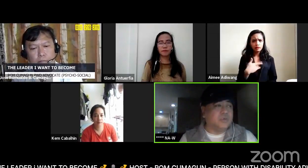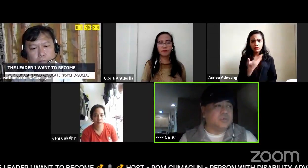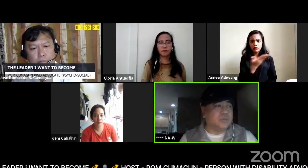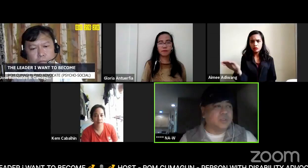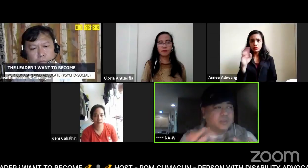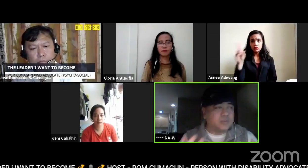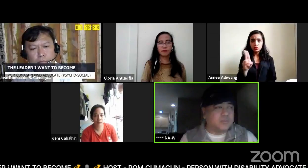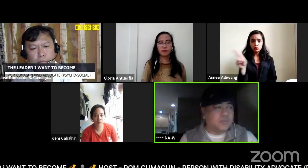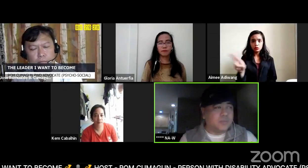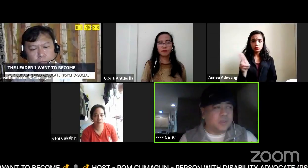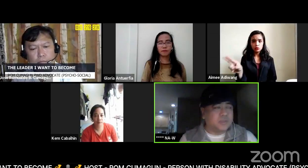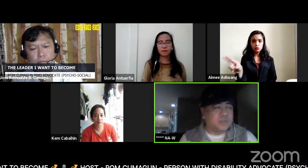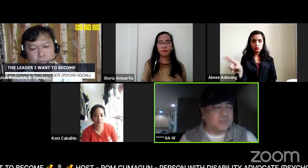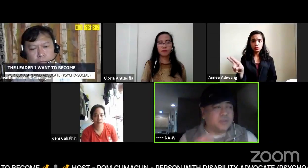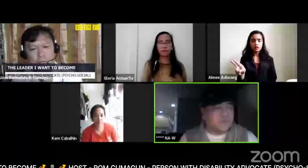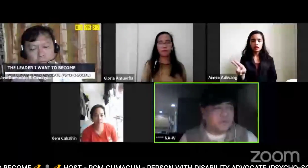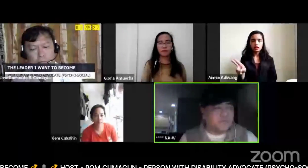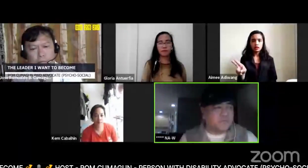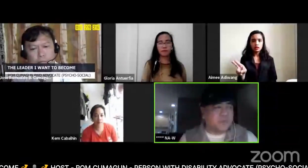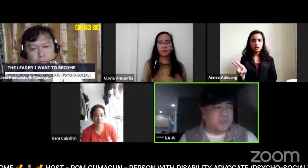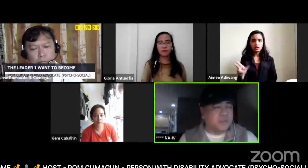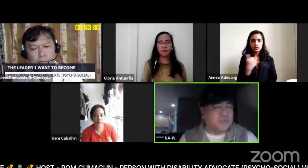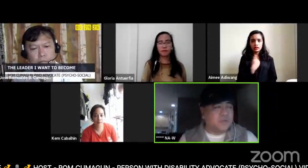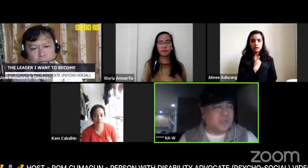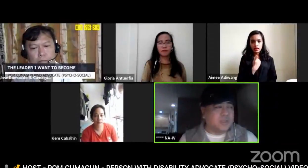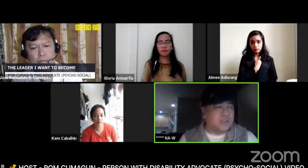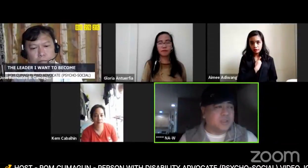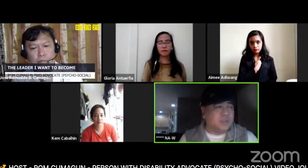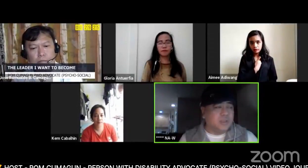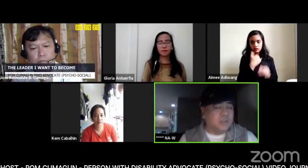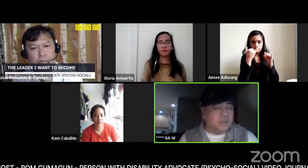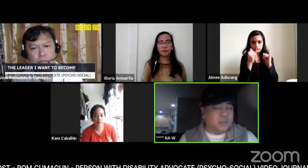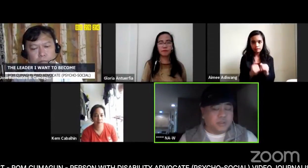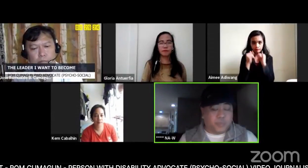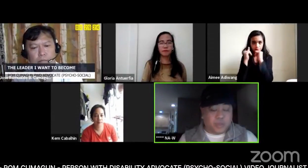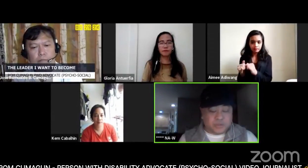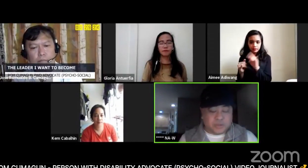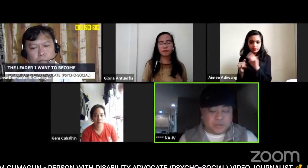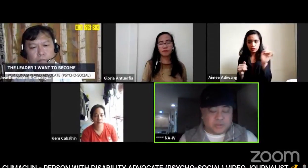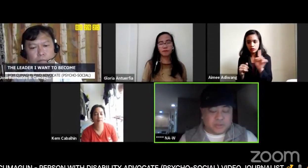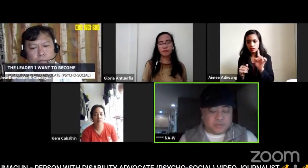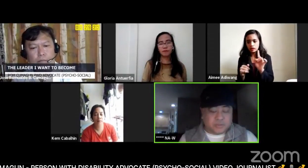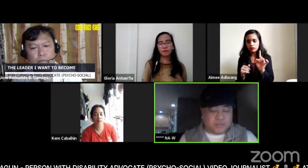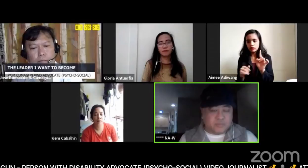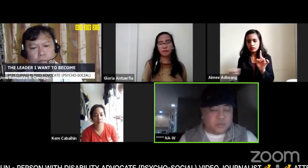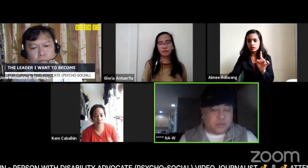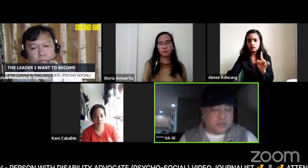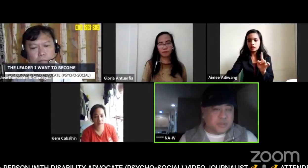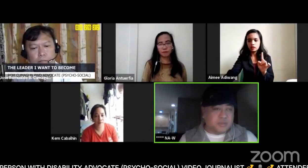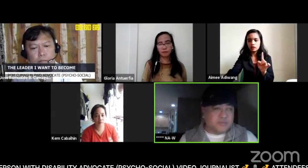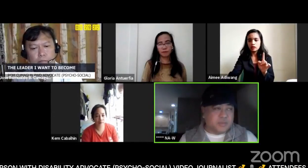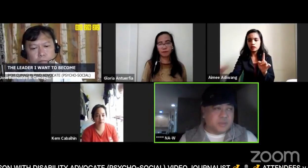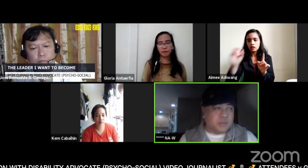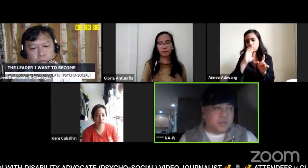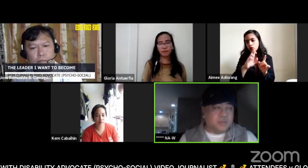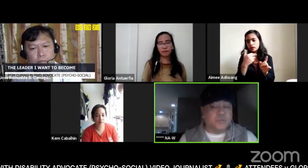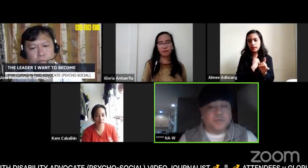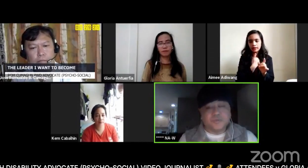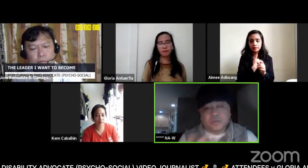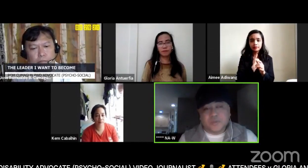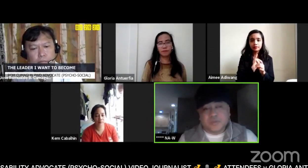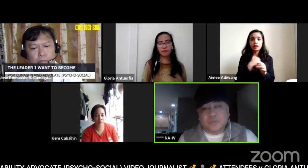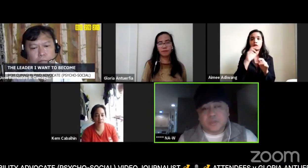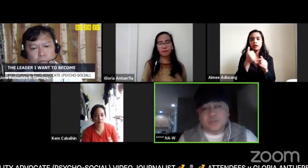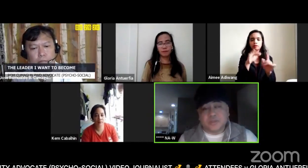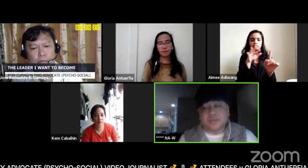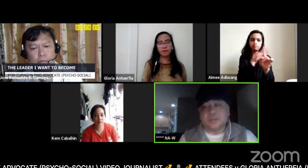use that ego, that self of individuality, the person himself or herself, to